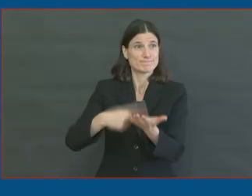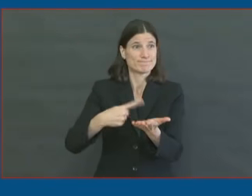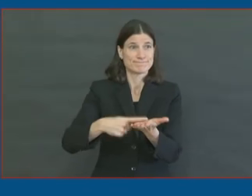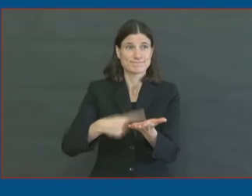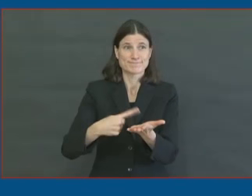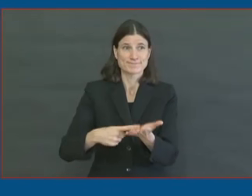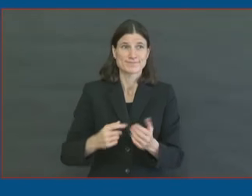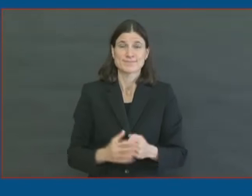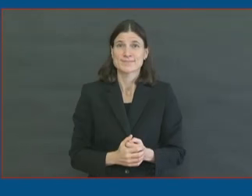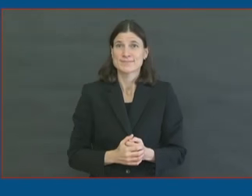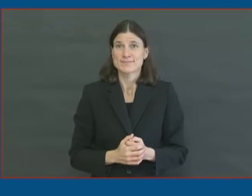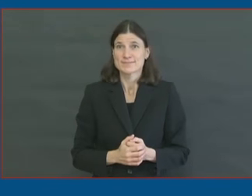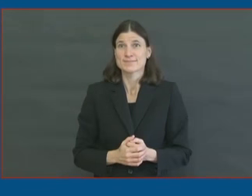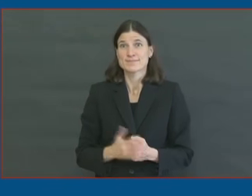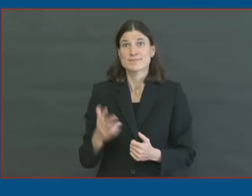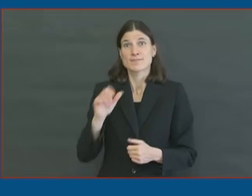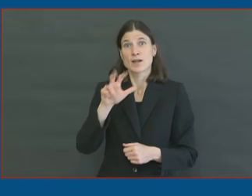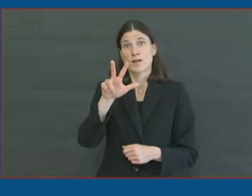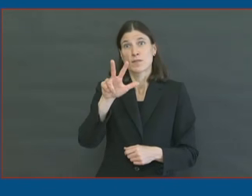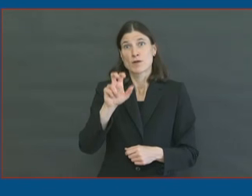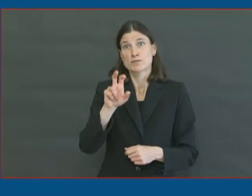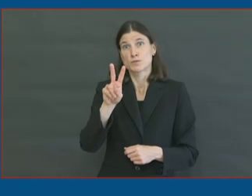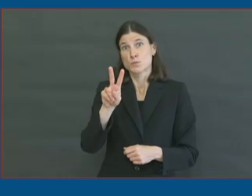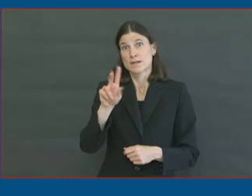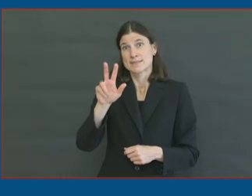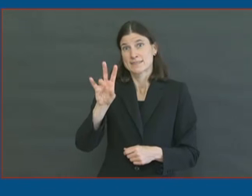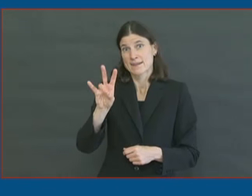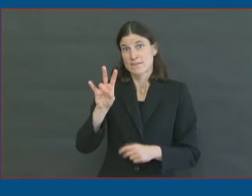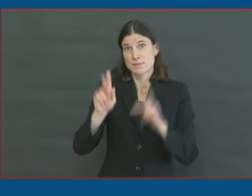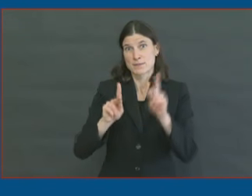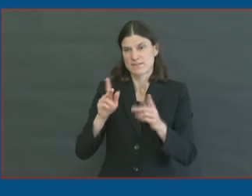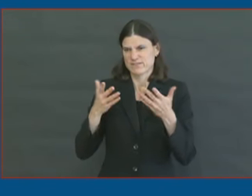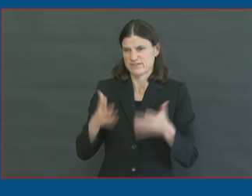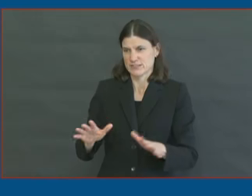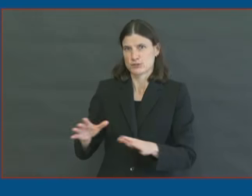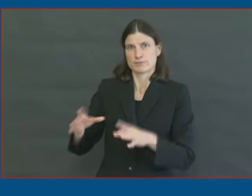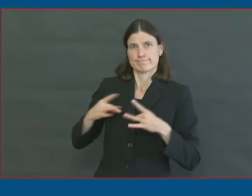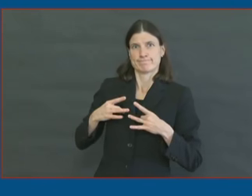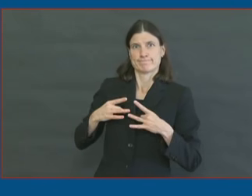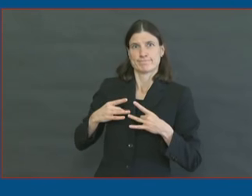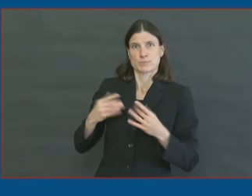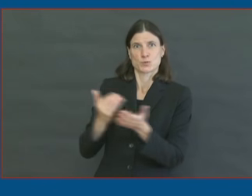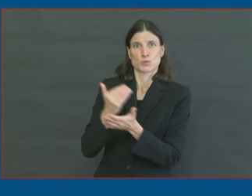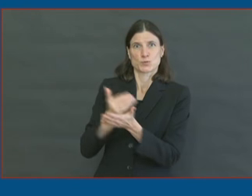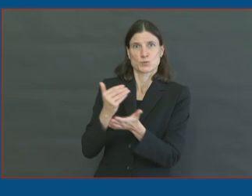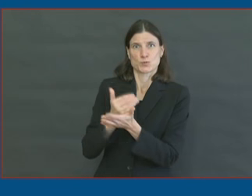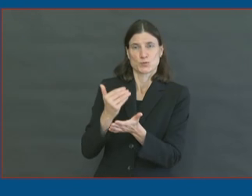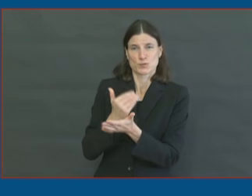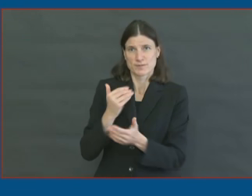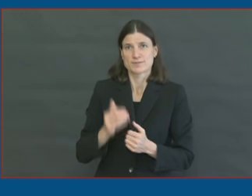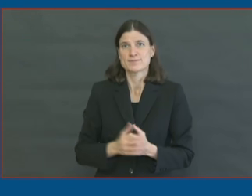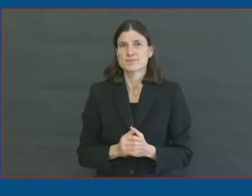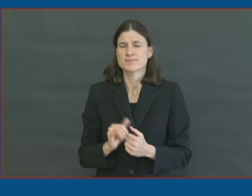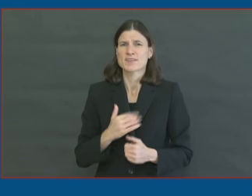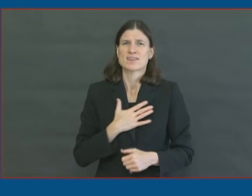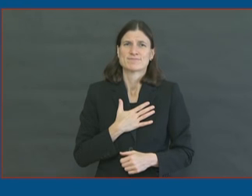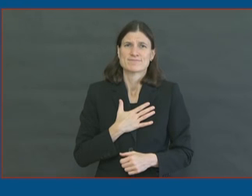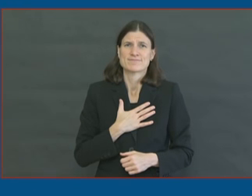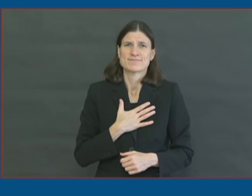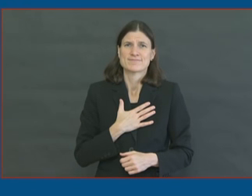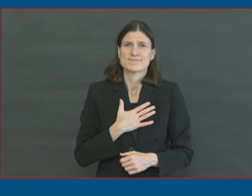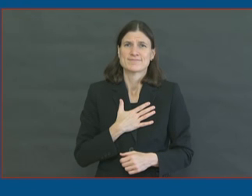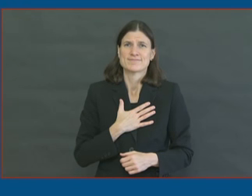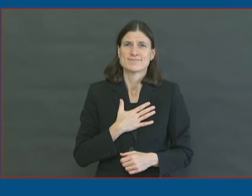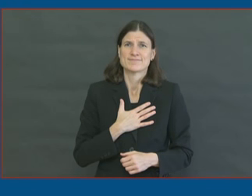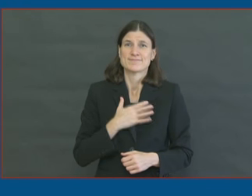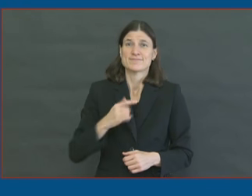we have 327 new cases to report today, and very sadly, another